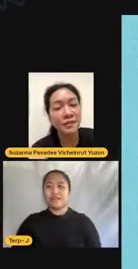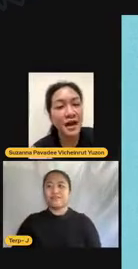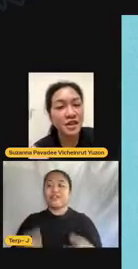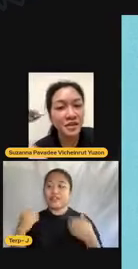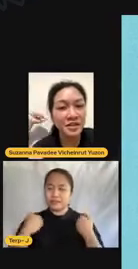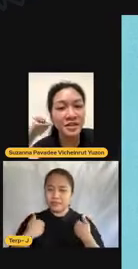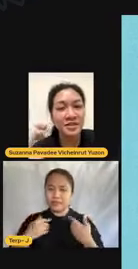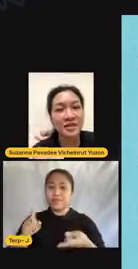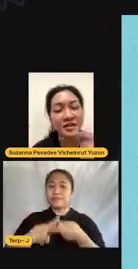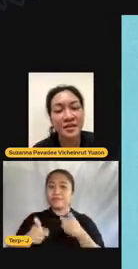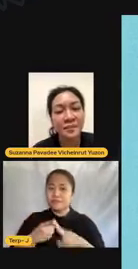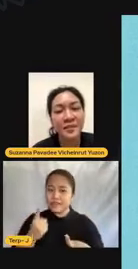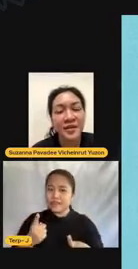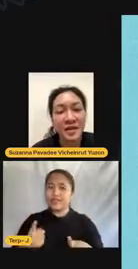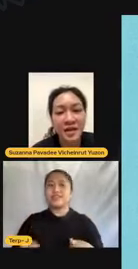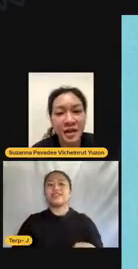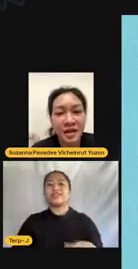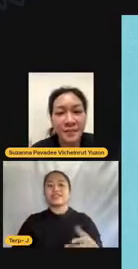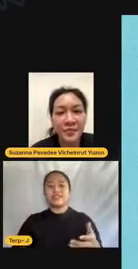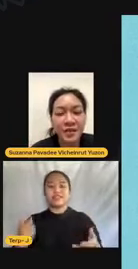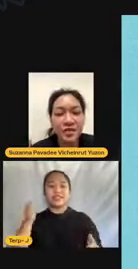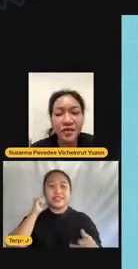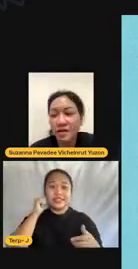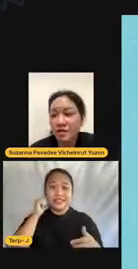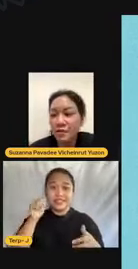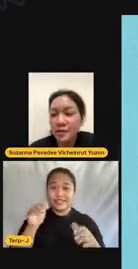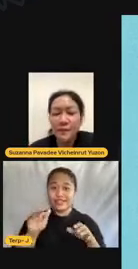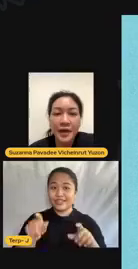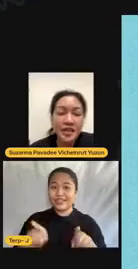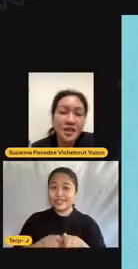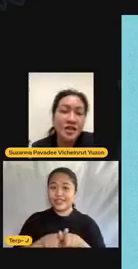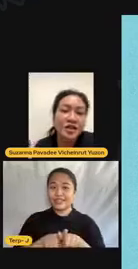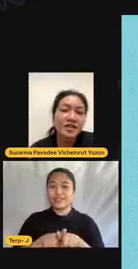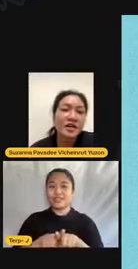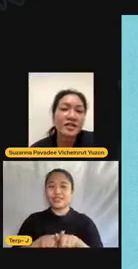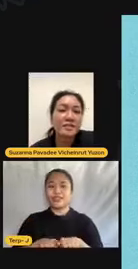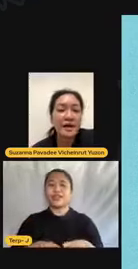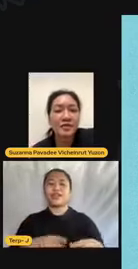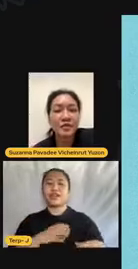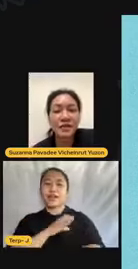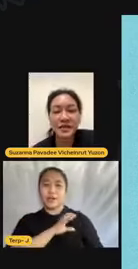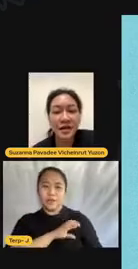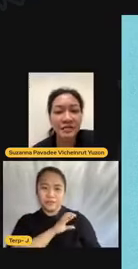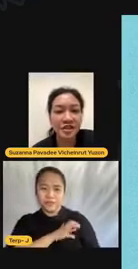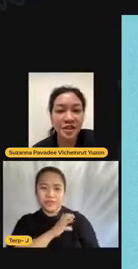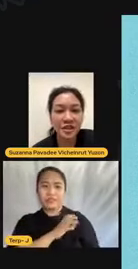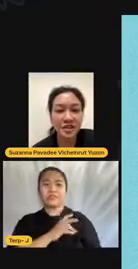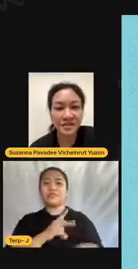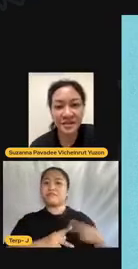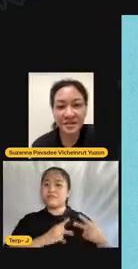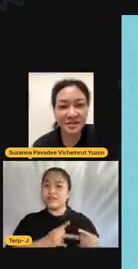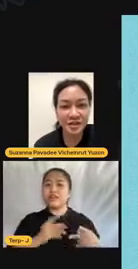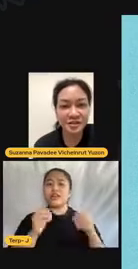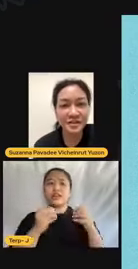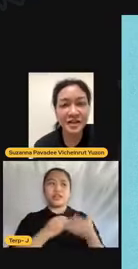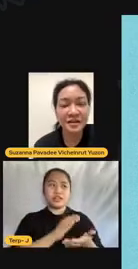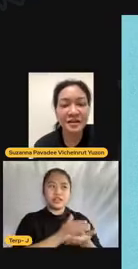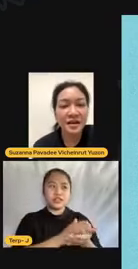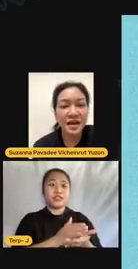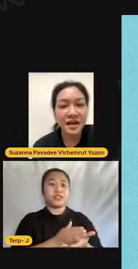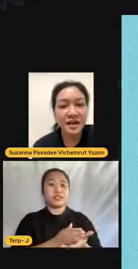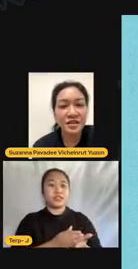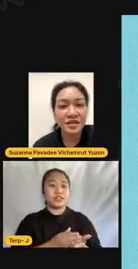them compassion. She's taught them, you know, to be patient. She's taught them how to really love, because she loves